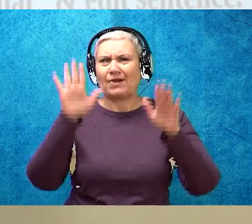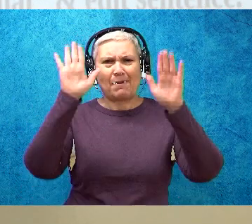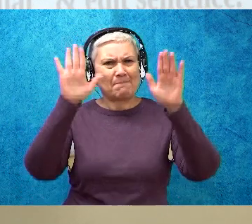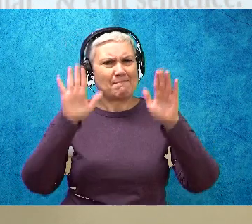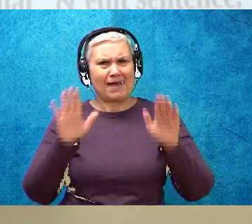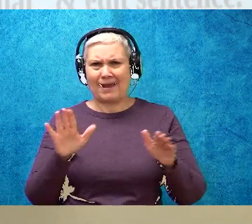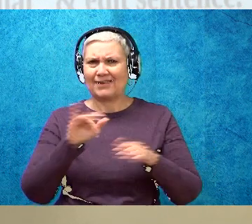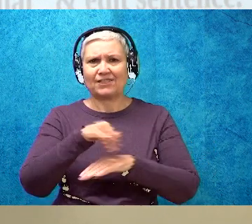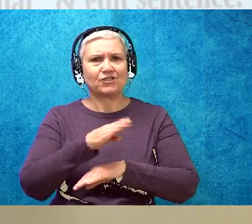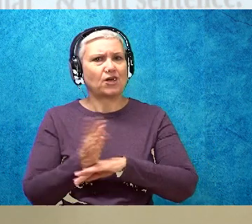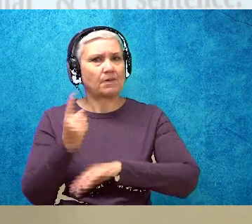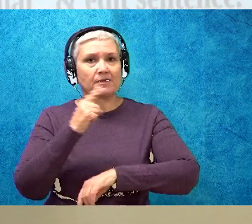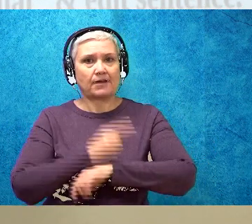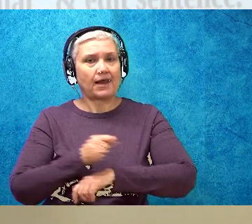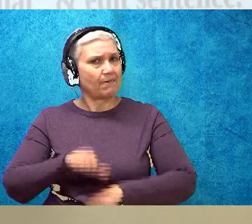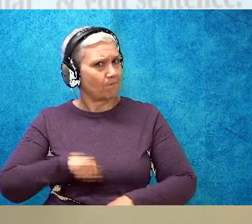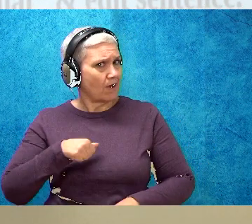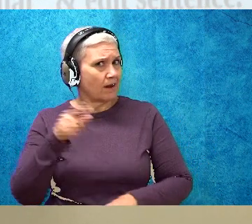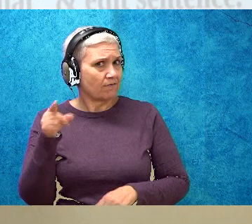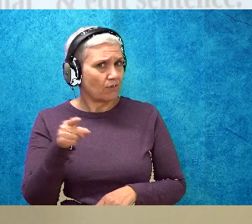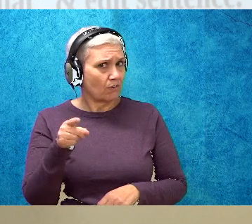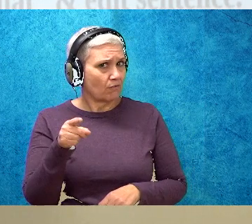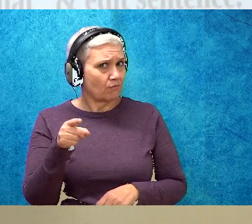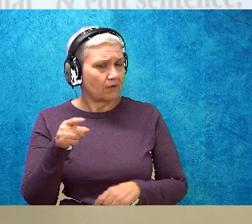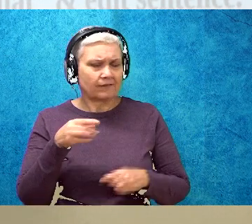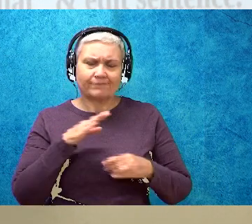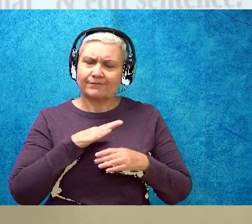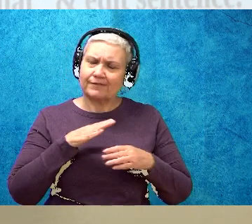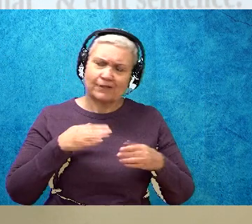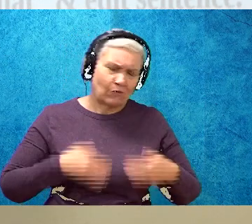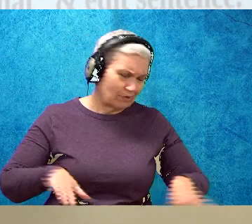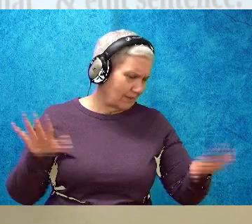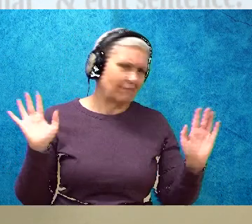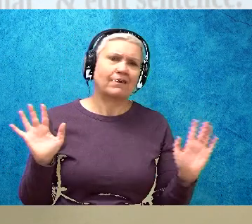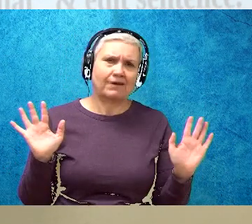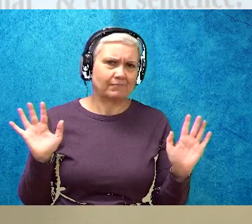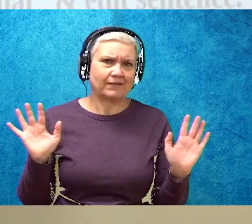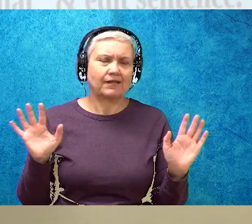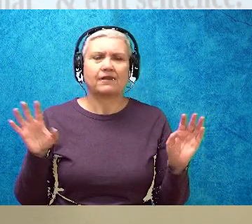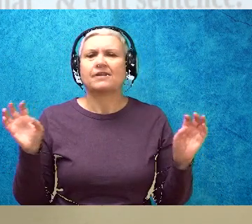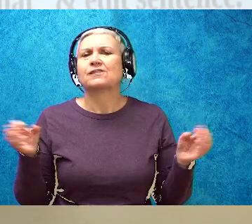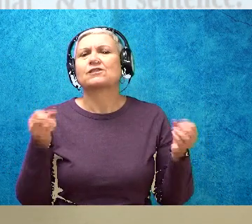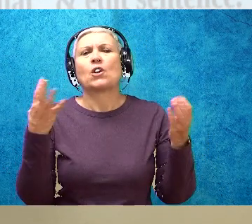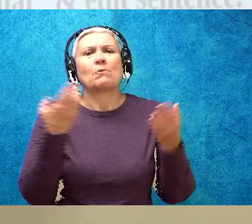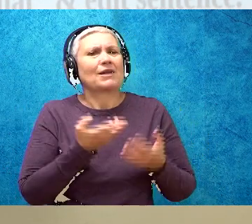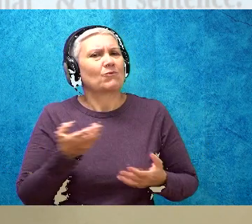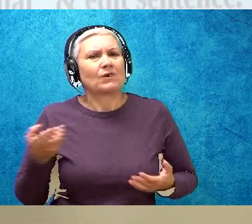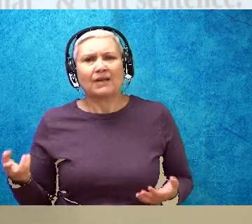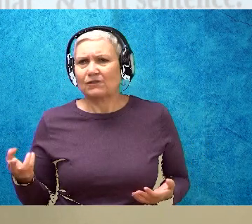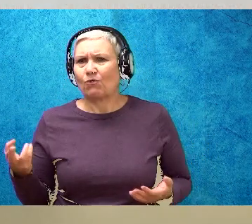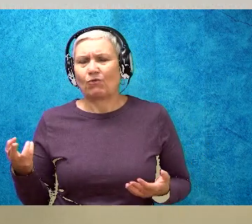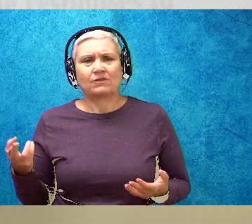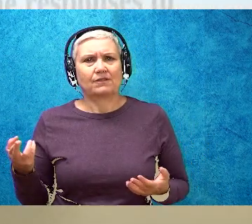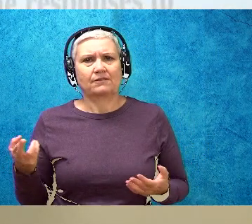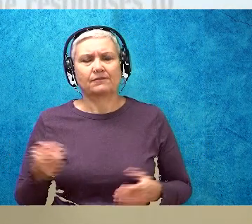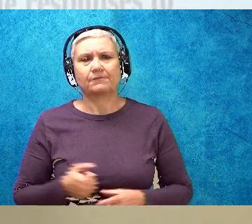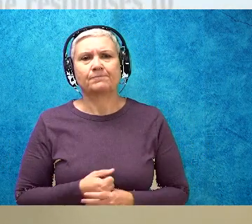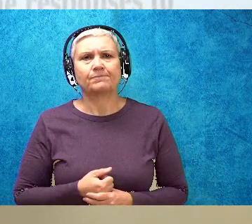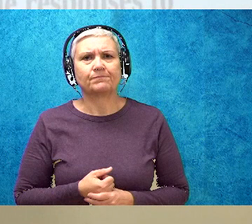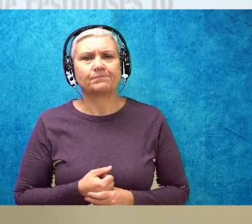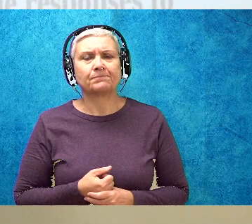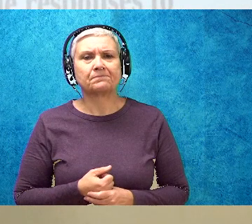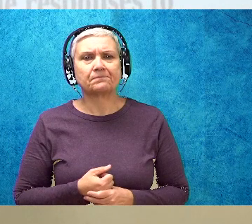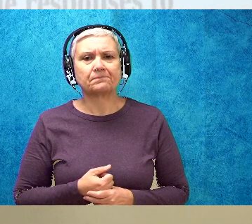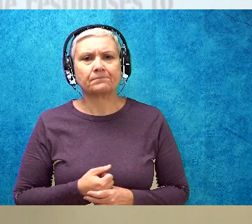you. But don't give up. If you're having trouble, there are so many resources out there.